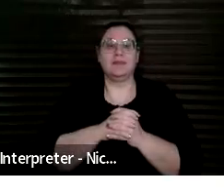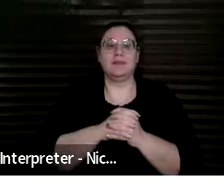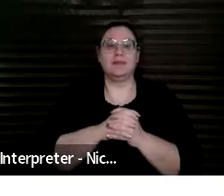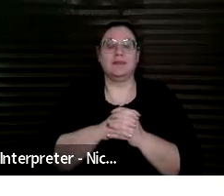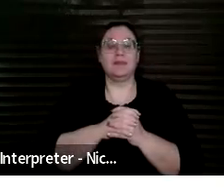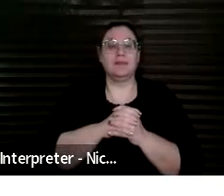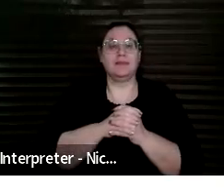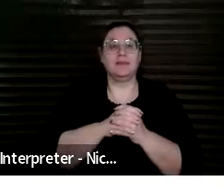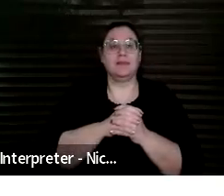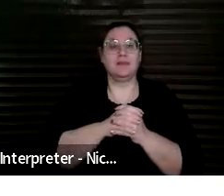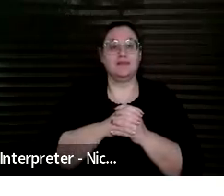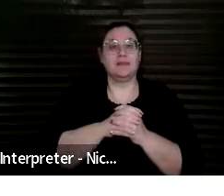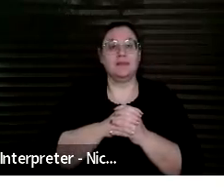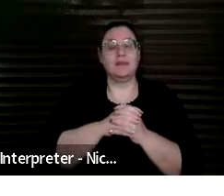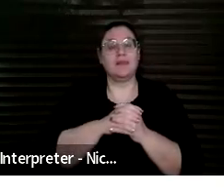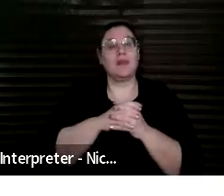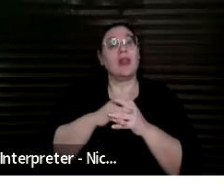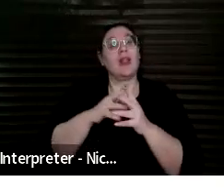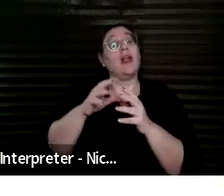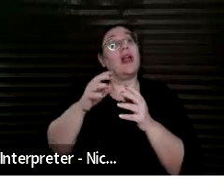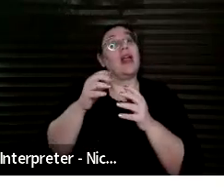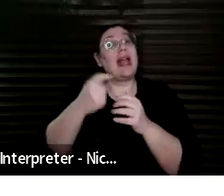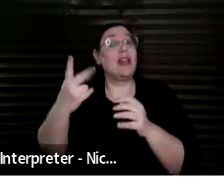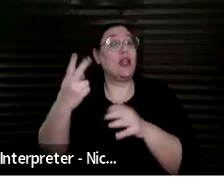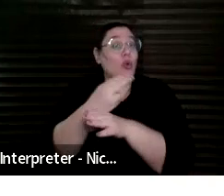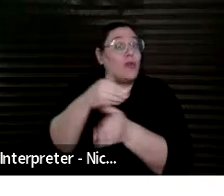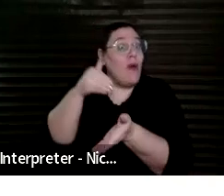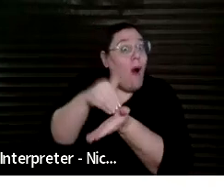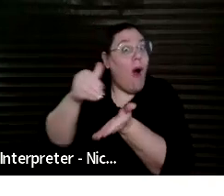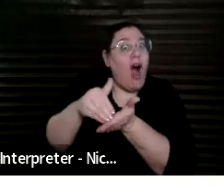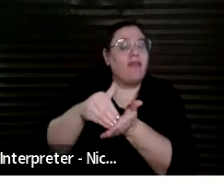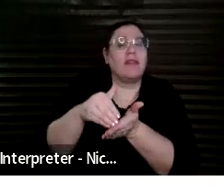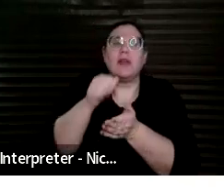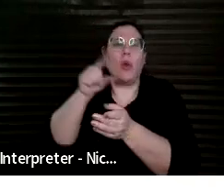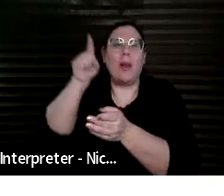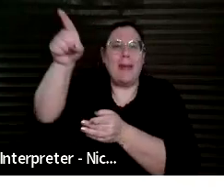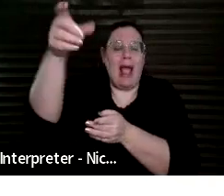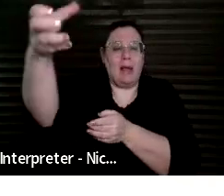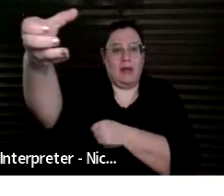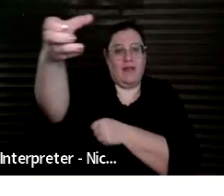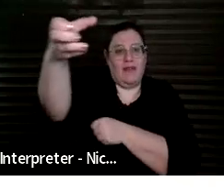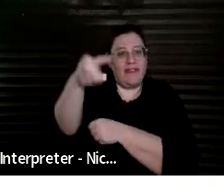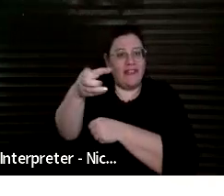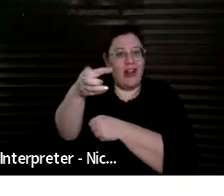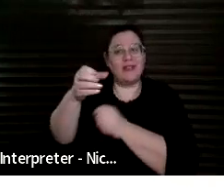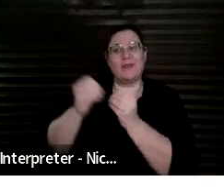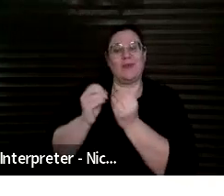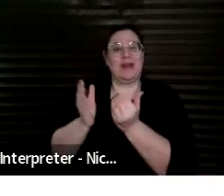Move frequently used items to the front of cabinets to avoid reaching and bending.